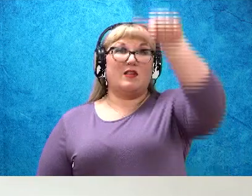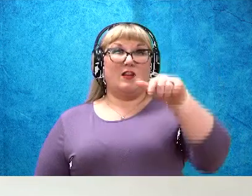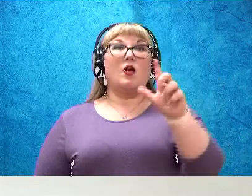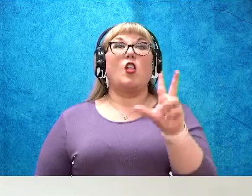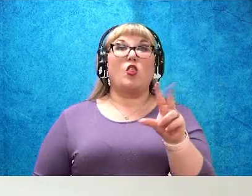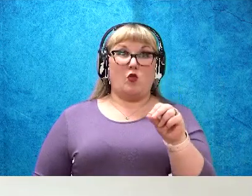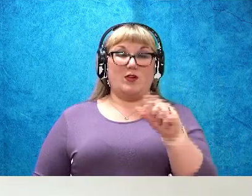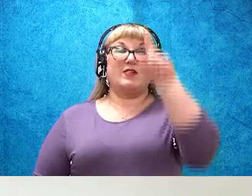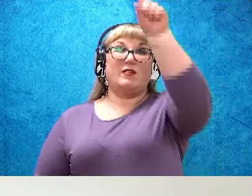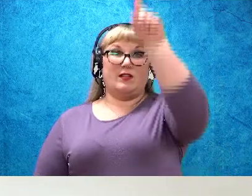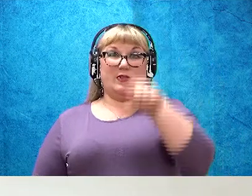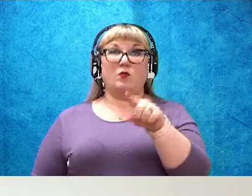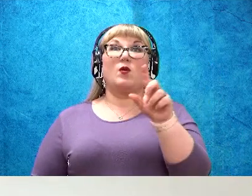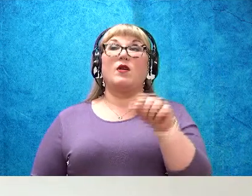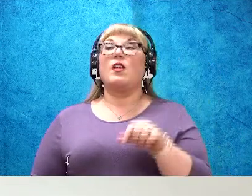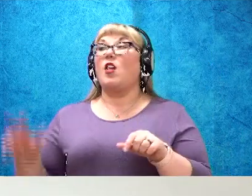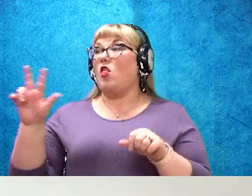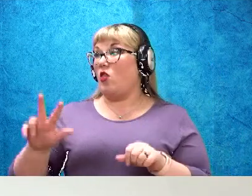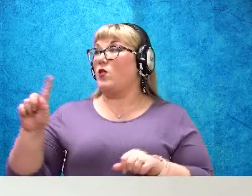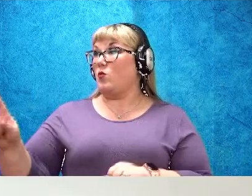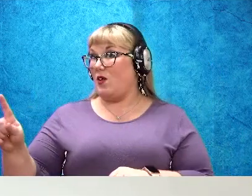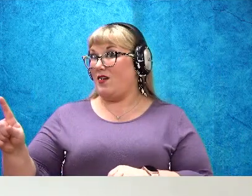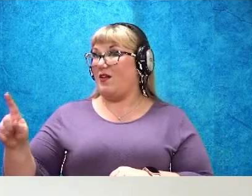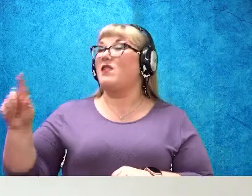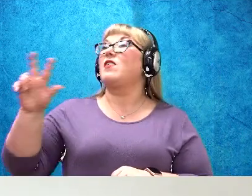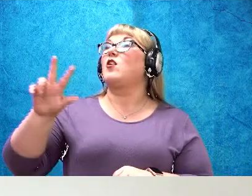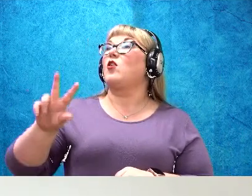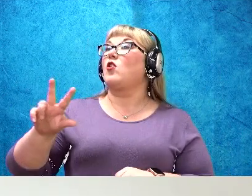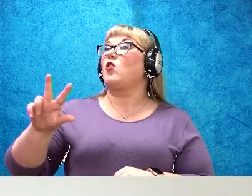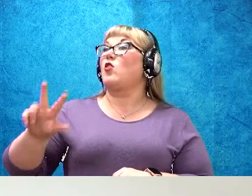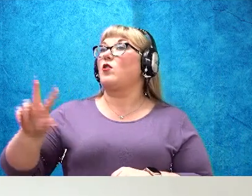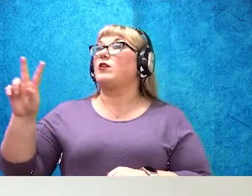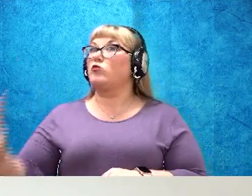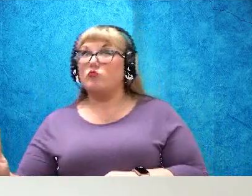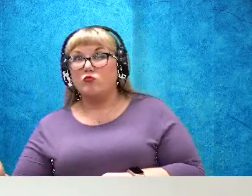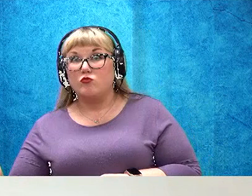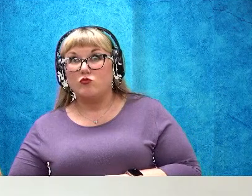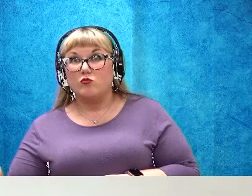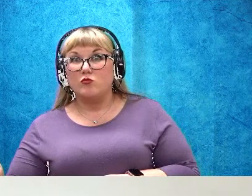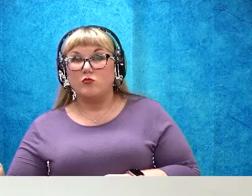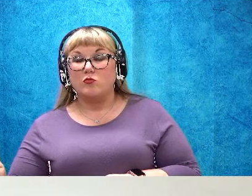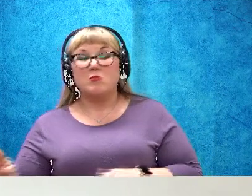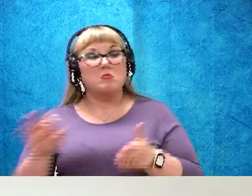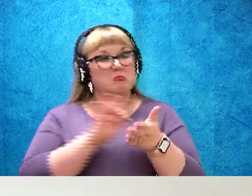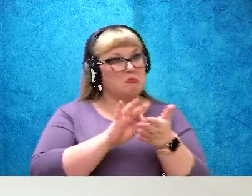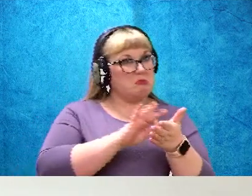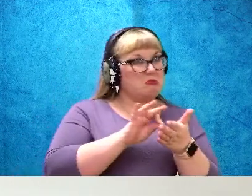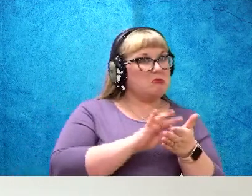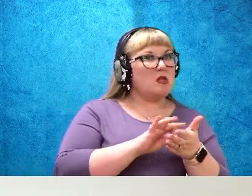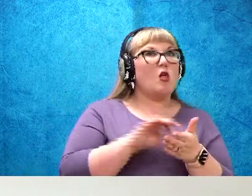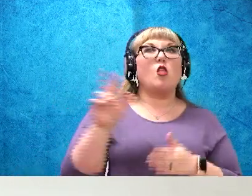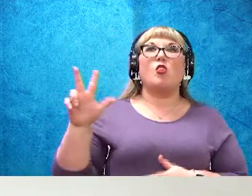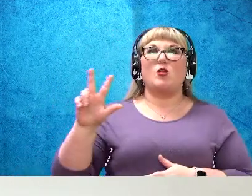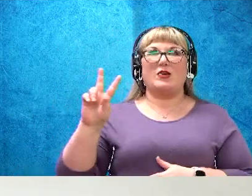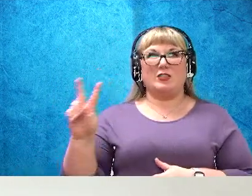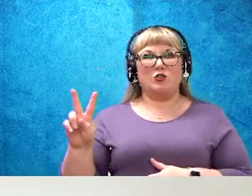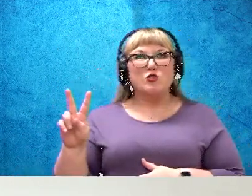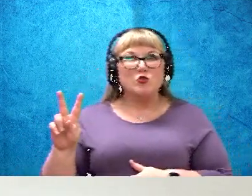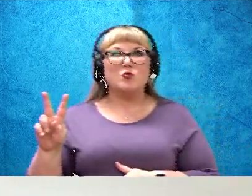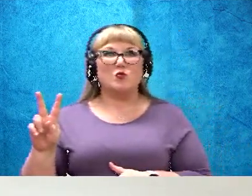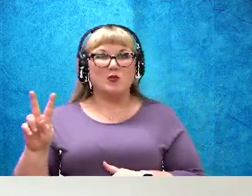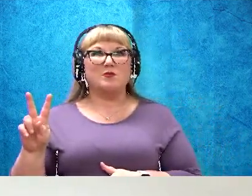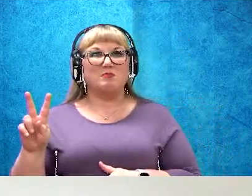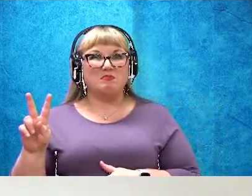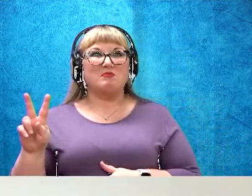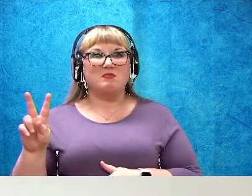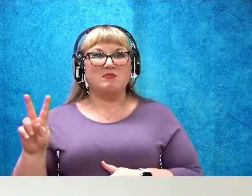30, 31, 32. We counted the number 32.